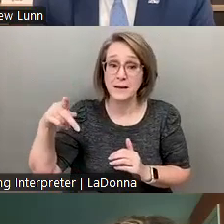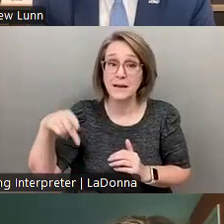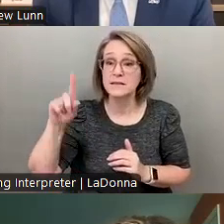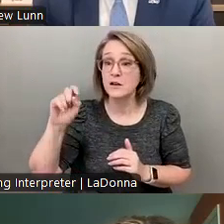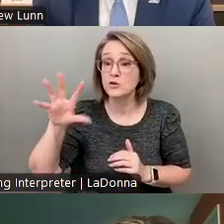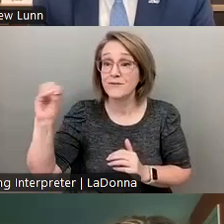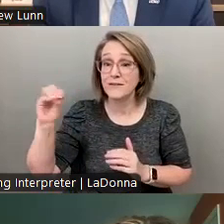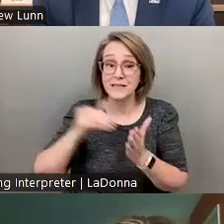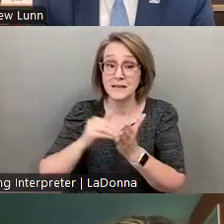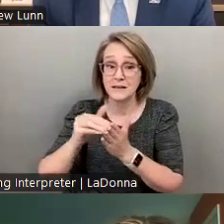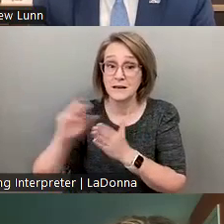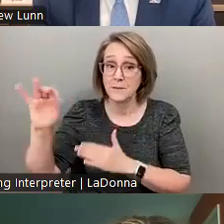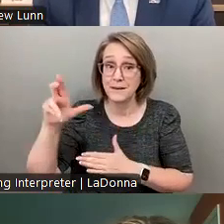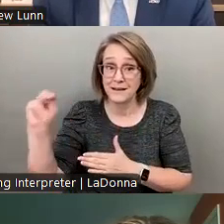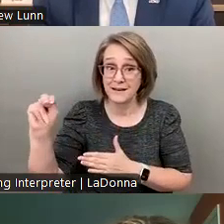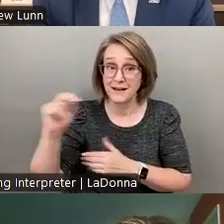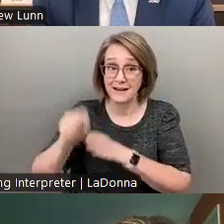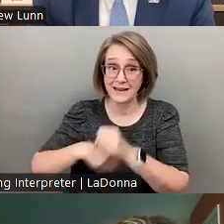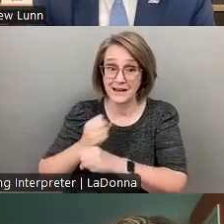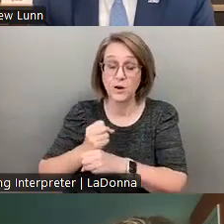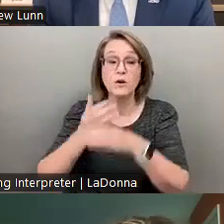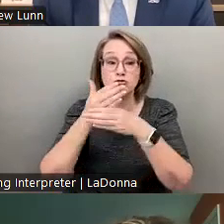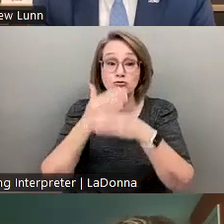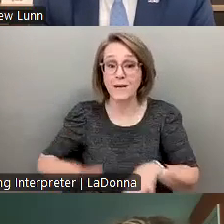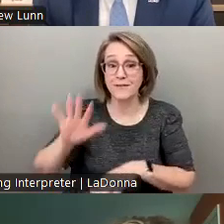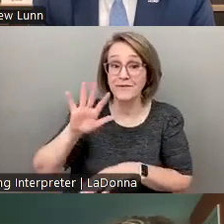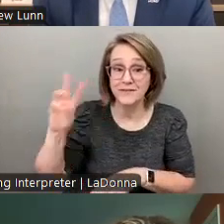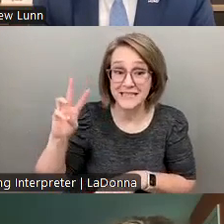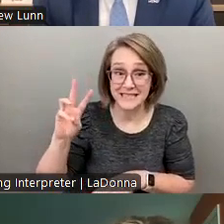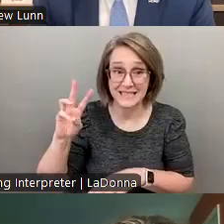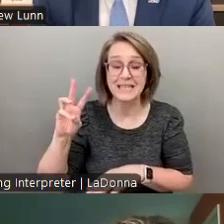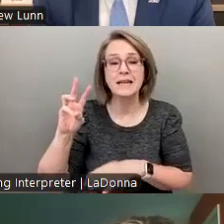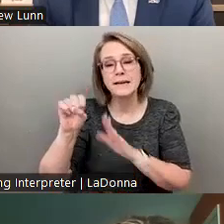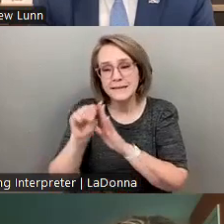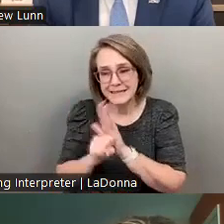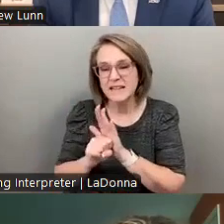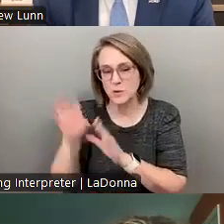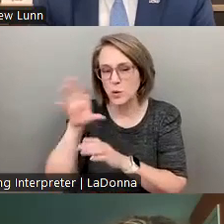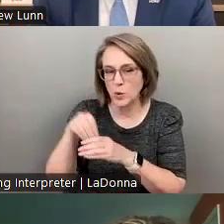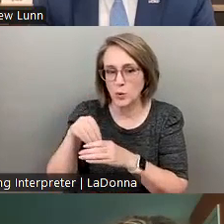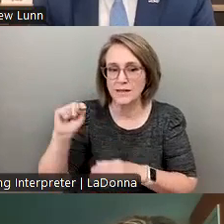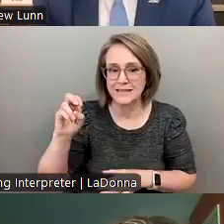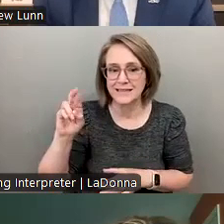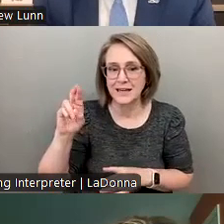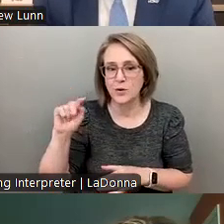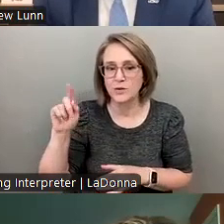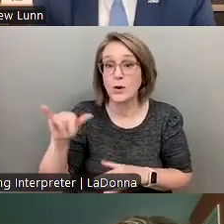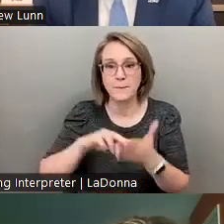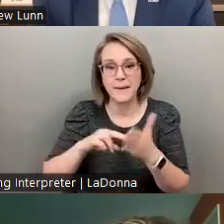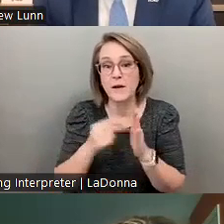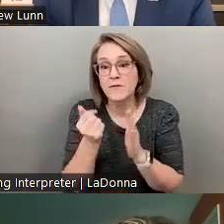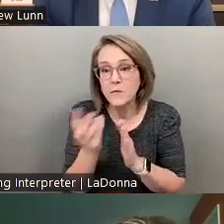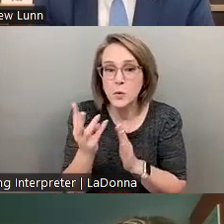lot, but it's also, when you divide it between 56 states and territories, it's, a few million for